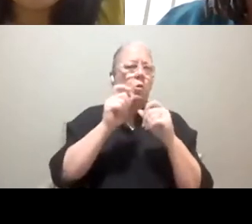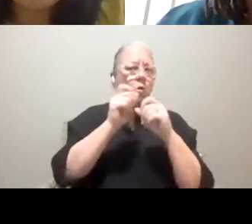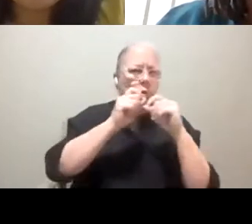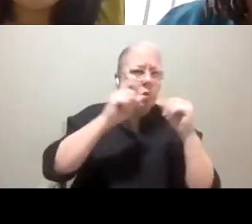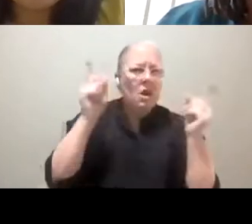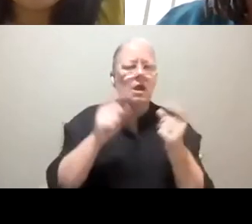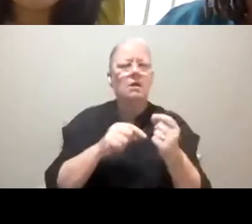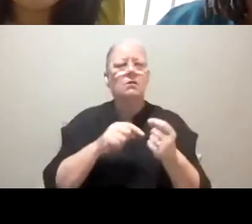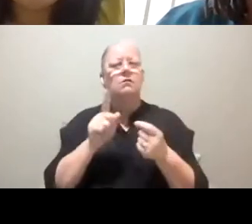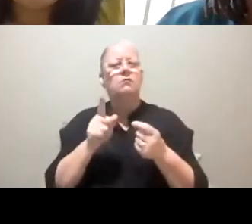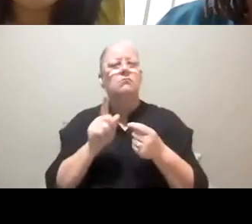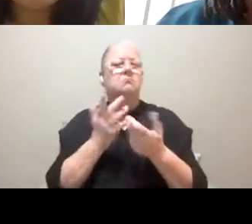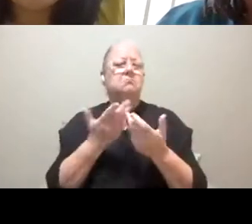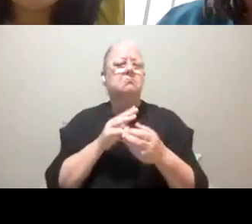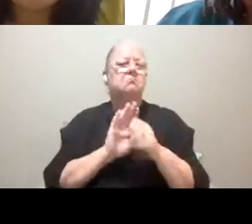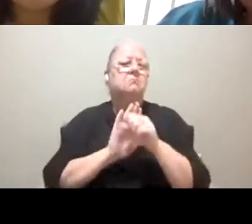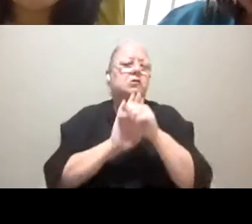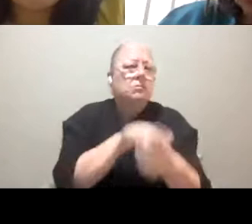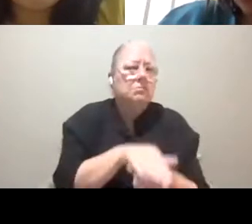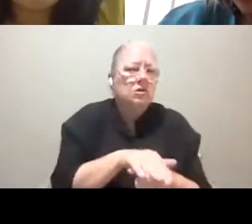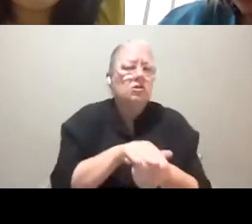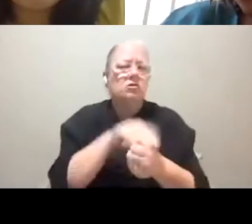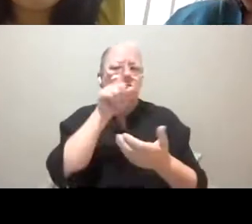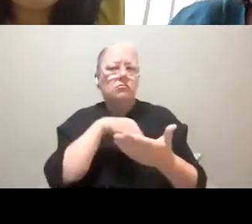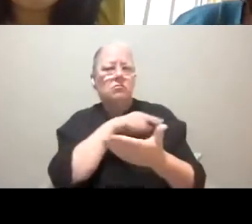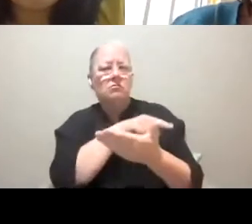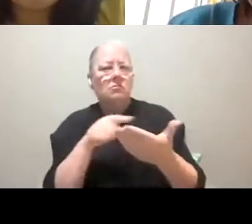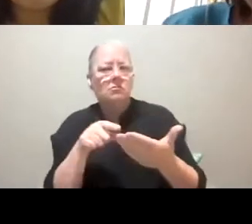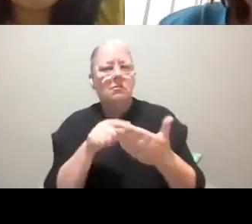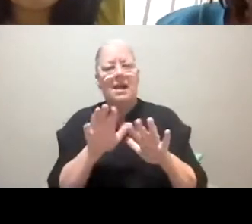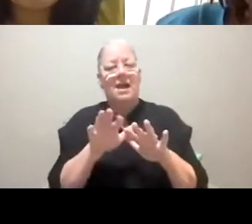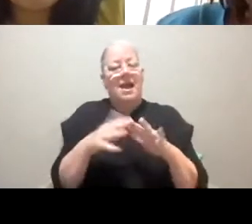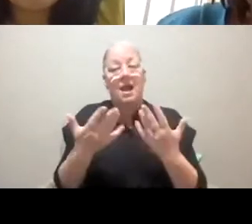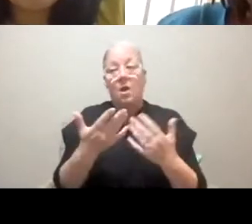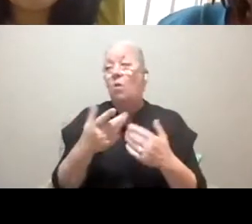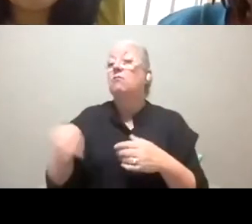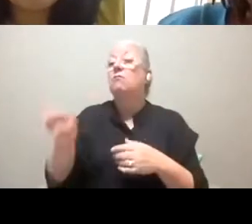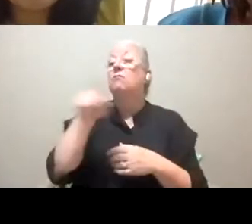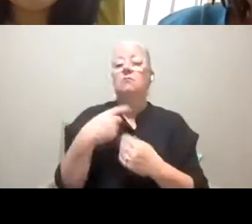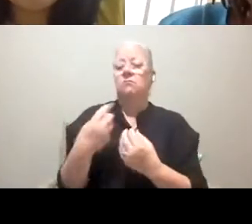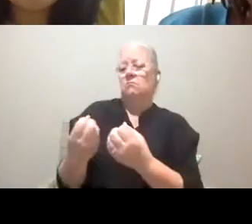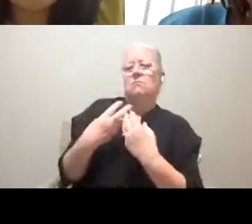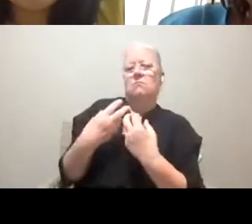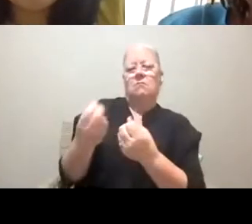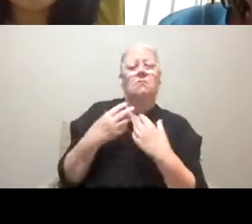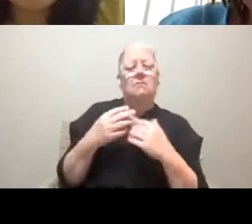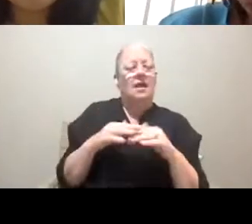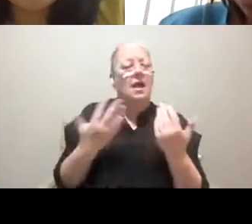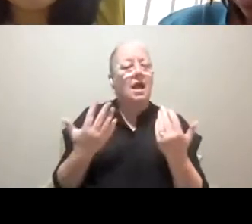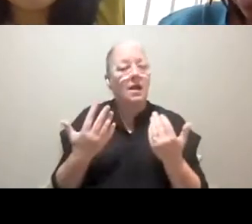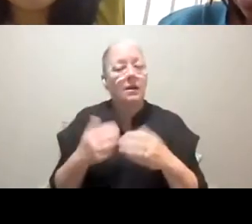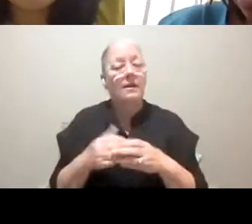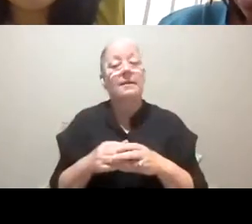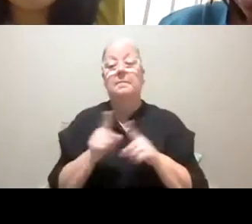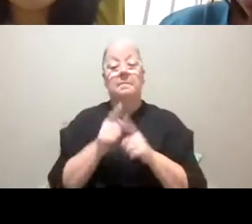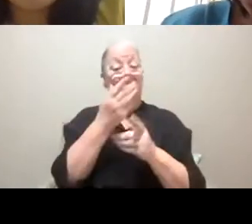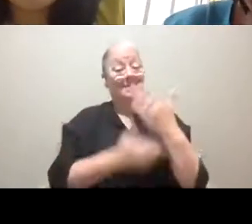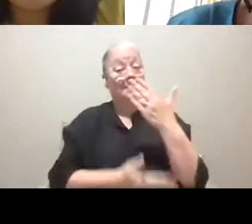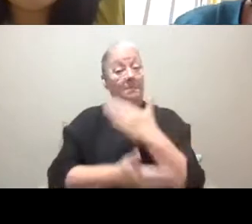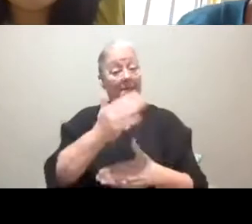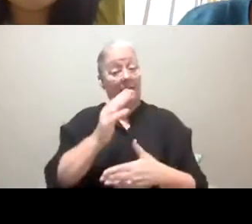for ensuring responses to incidents are disability